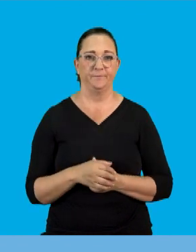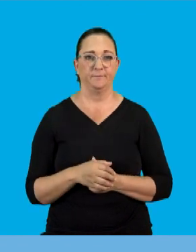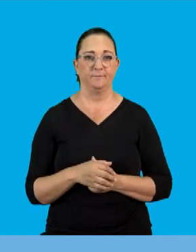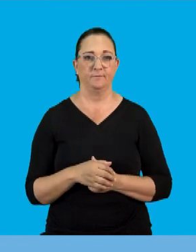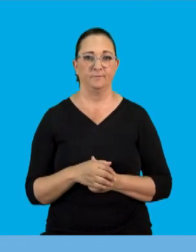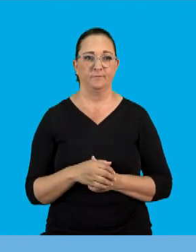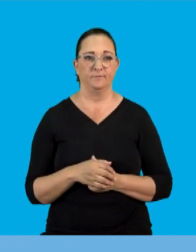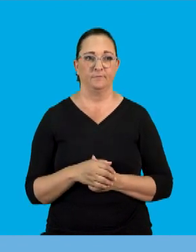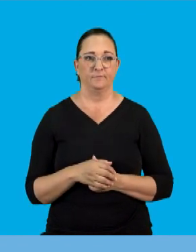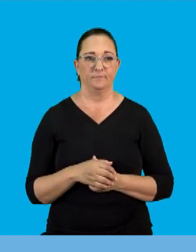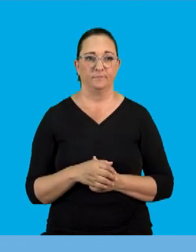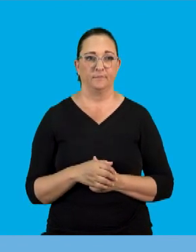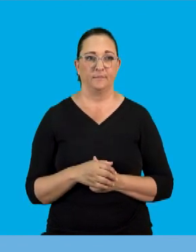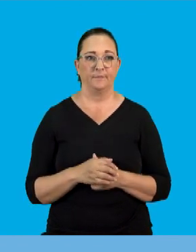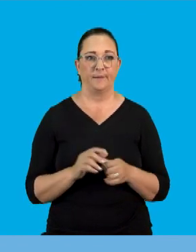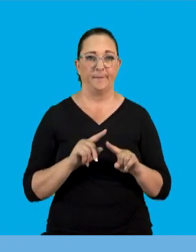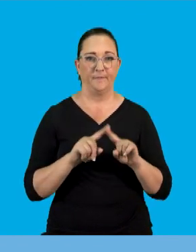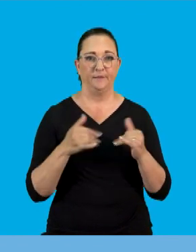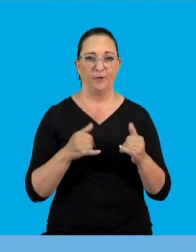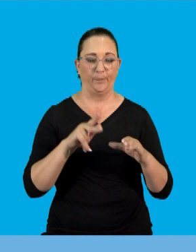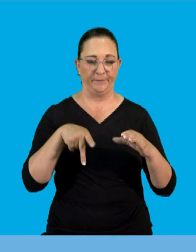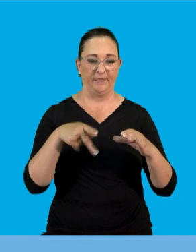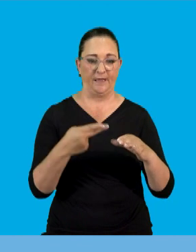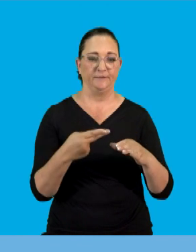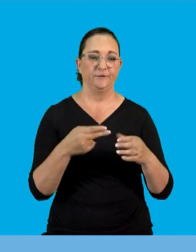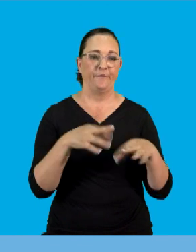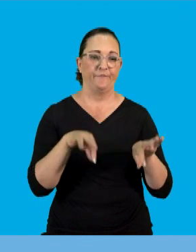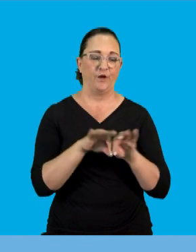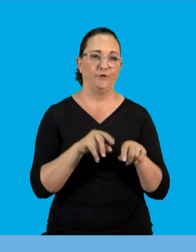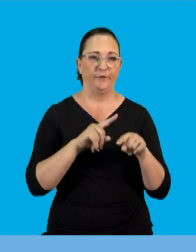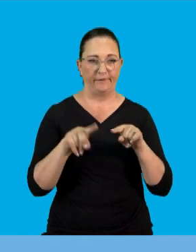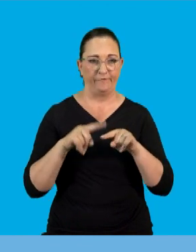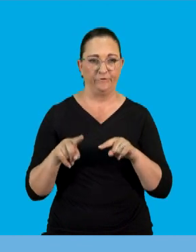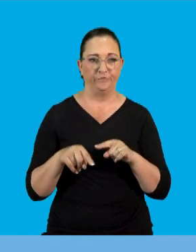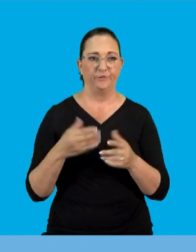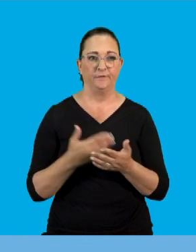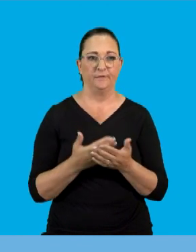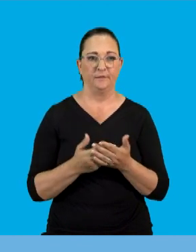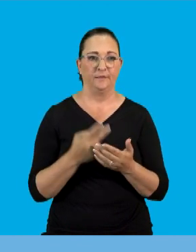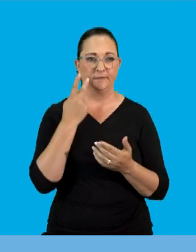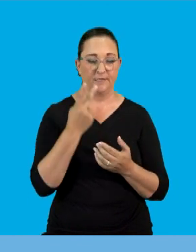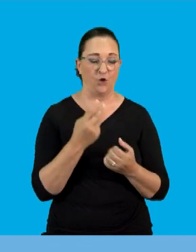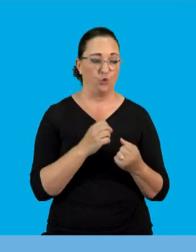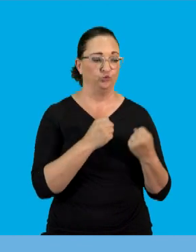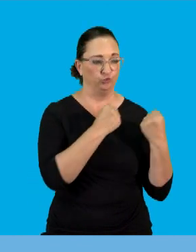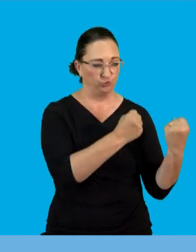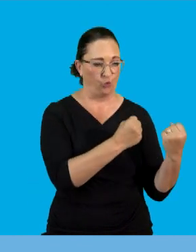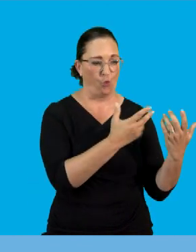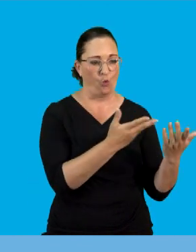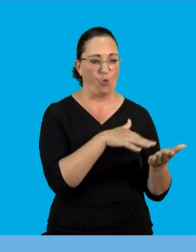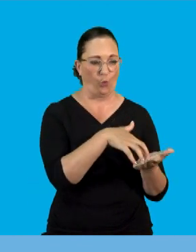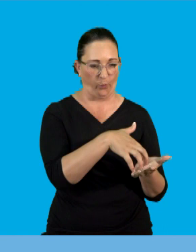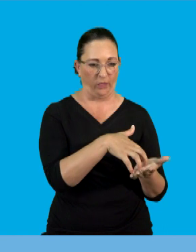a typical universal indicator shows a range of colors at different pH values and distinguishes them as either